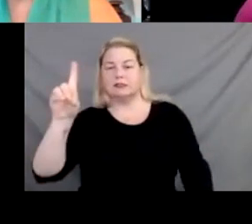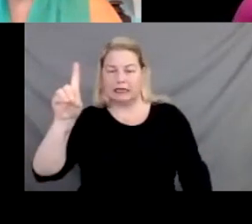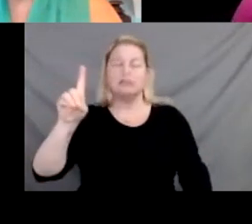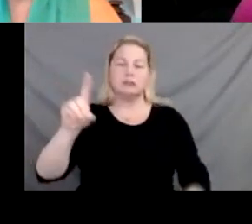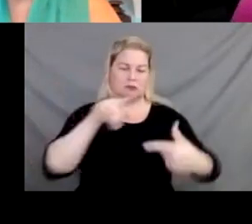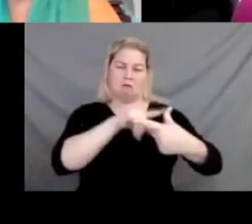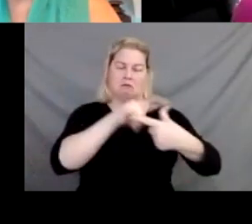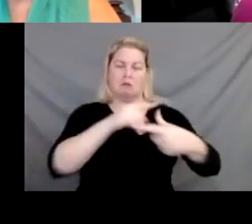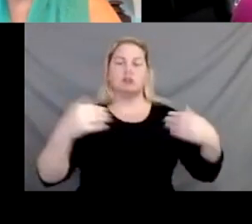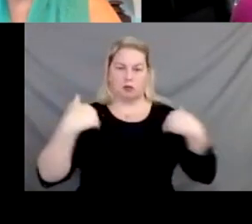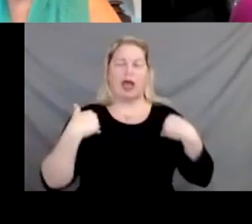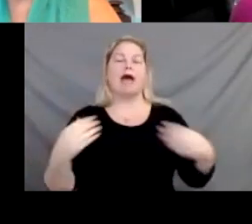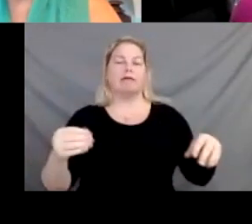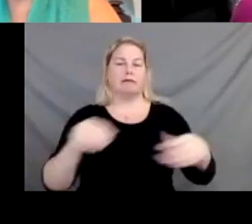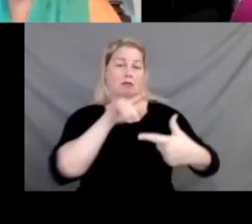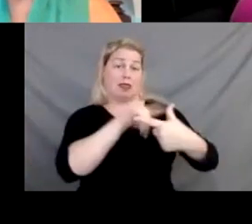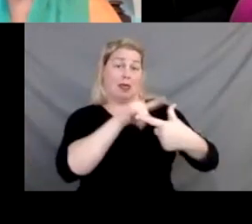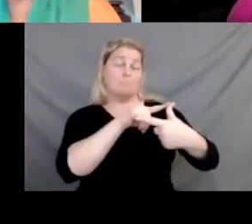proposal in priority 2.